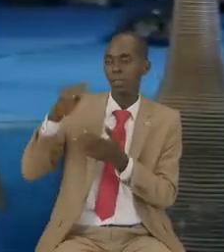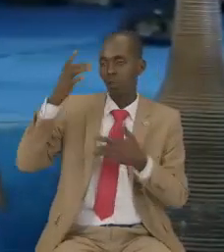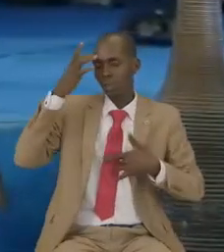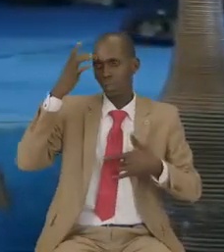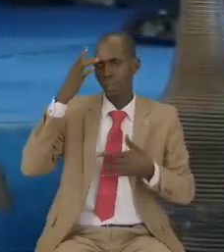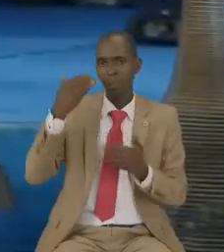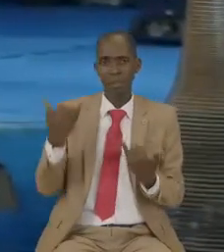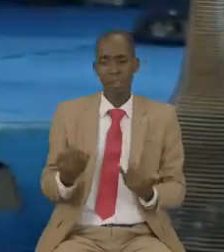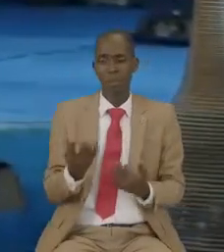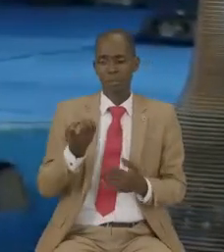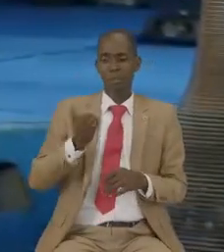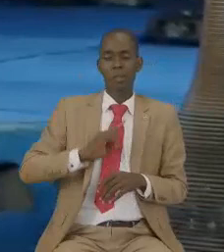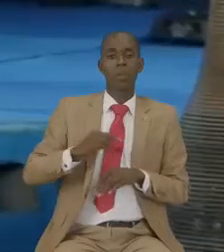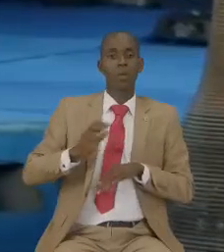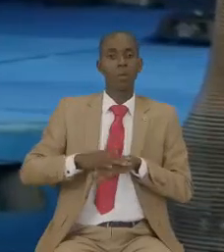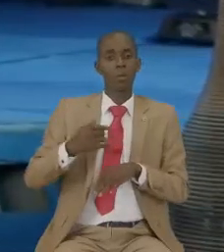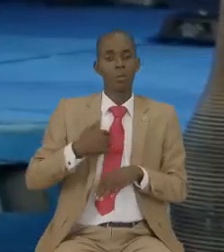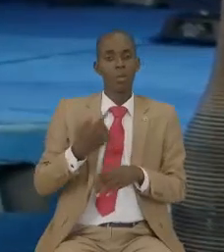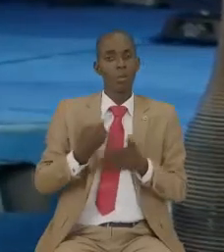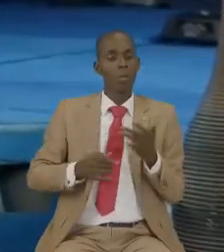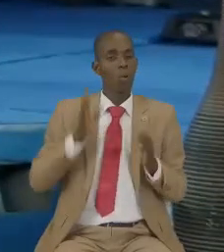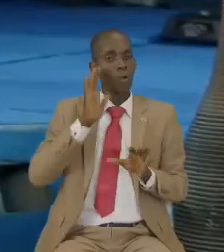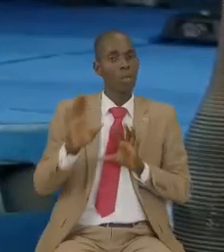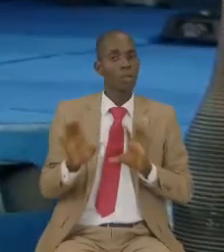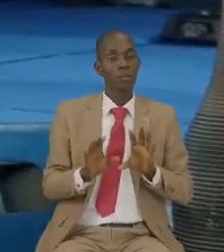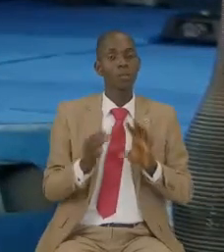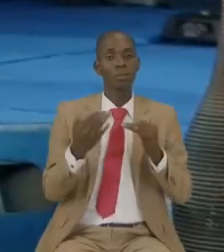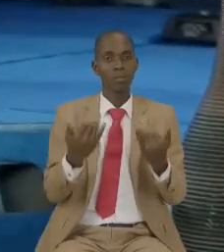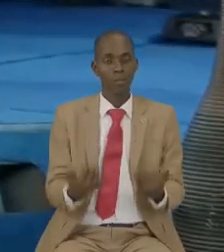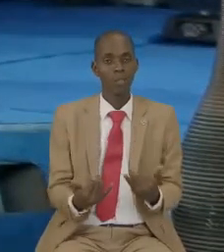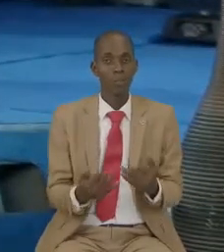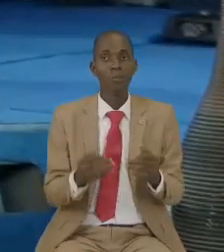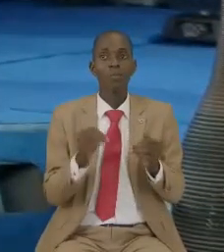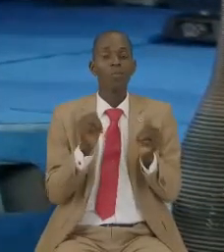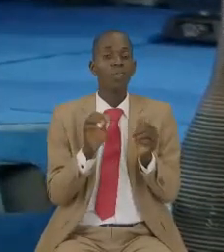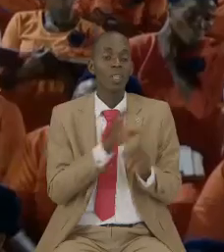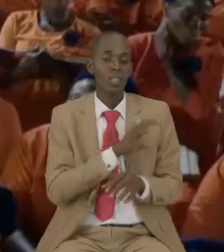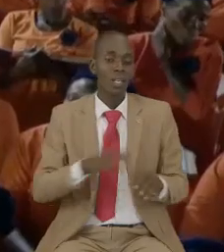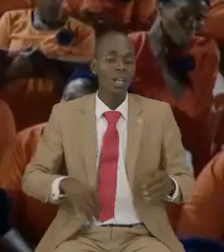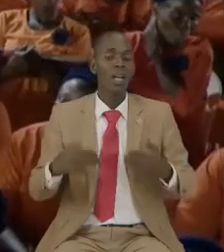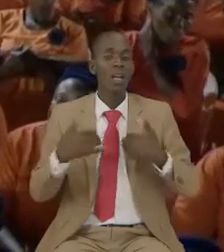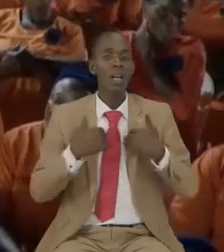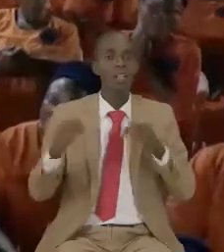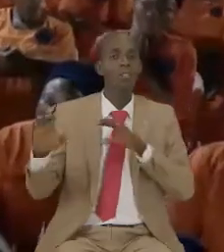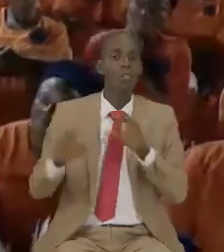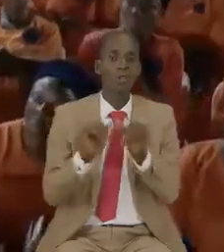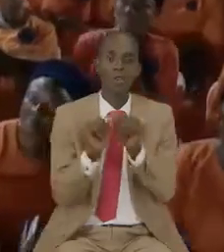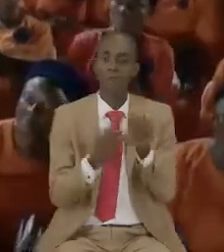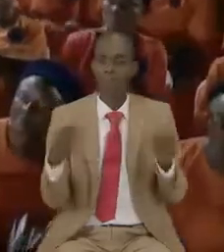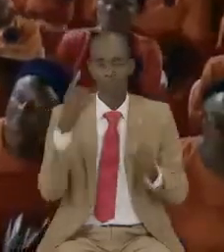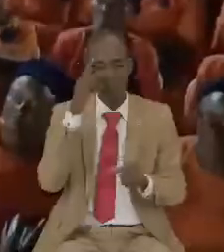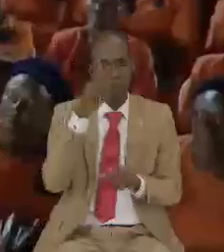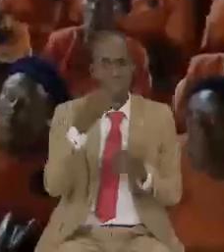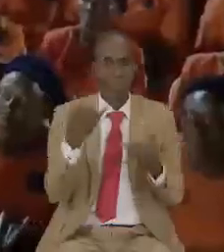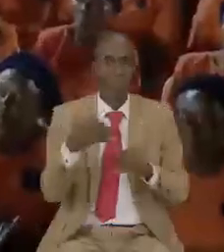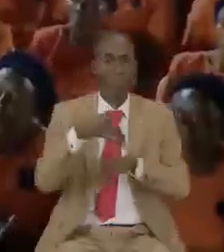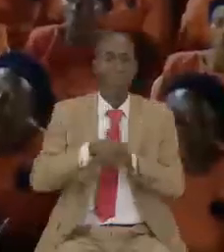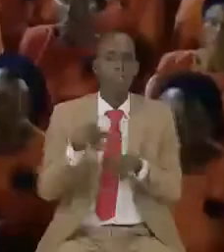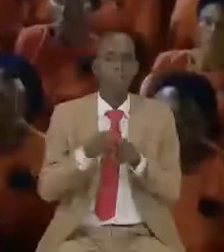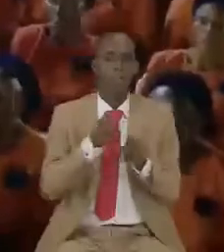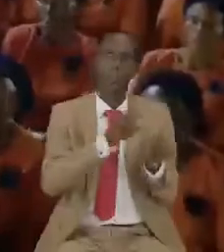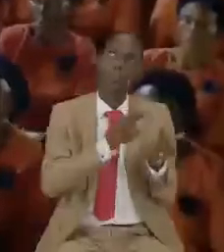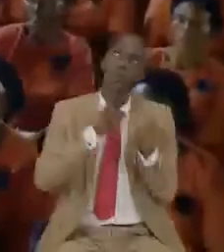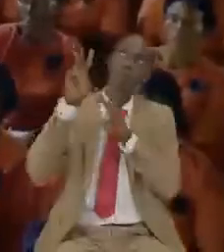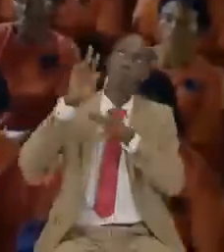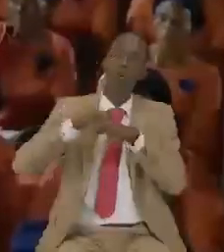now? God in Christ has done everything for you. And tonight, as you look up to the Lord, and